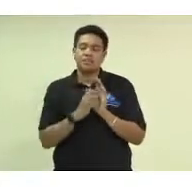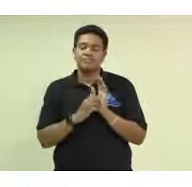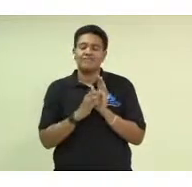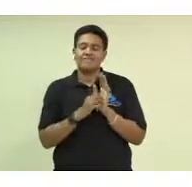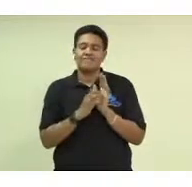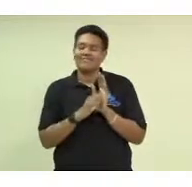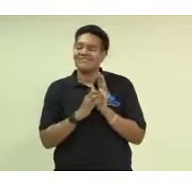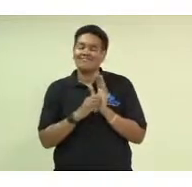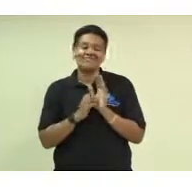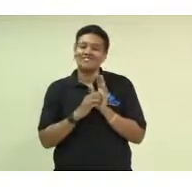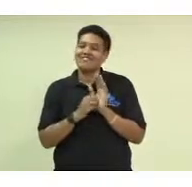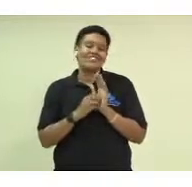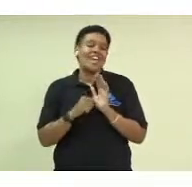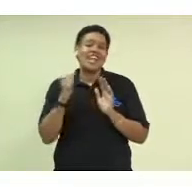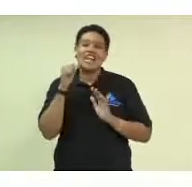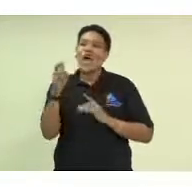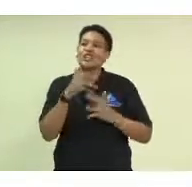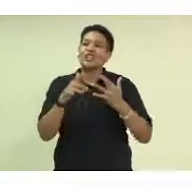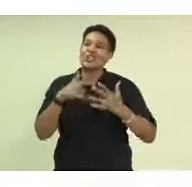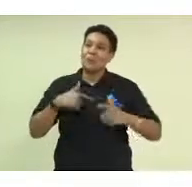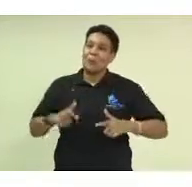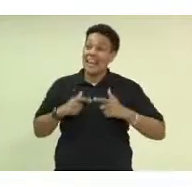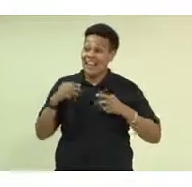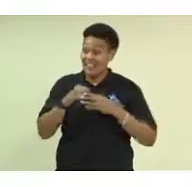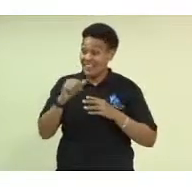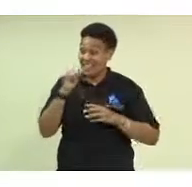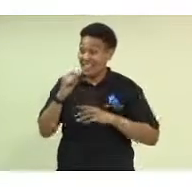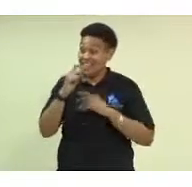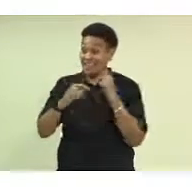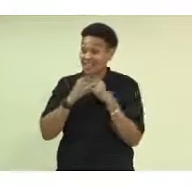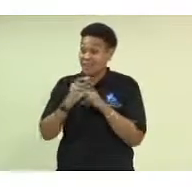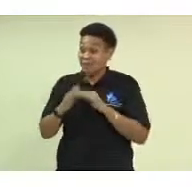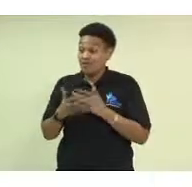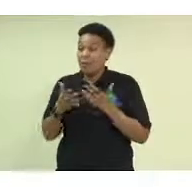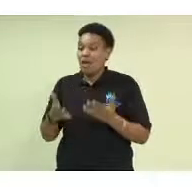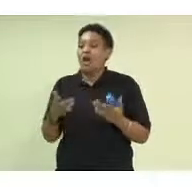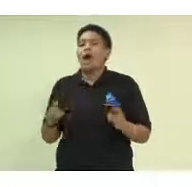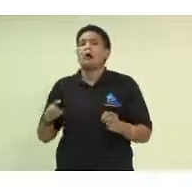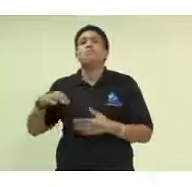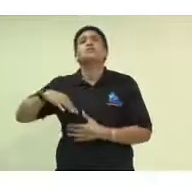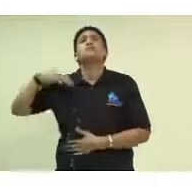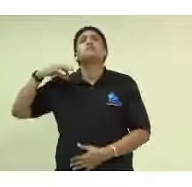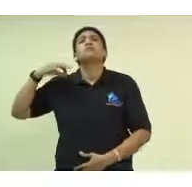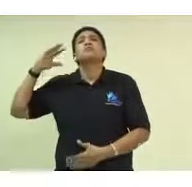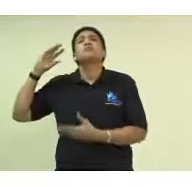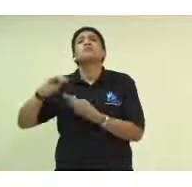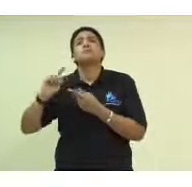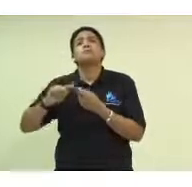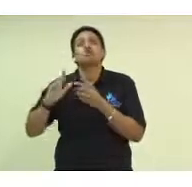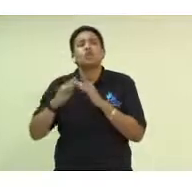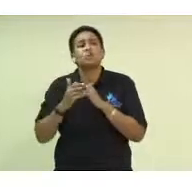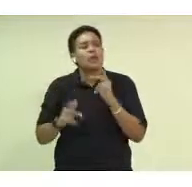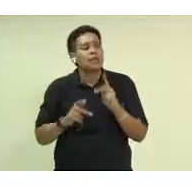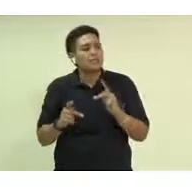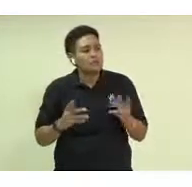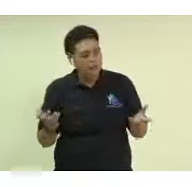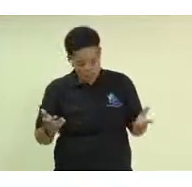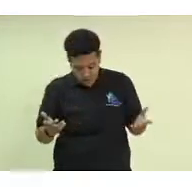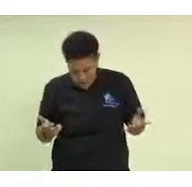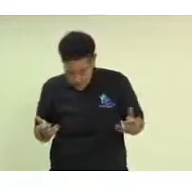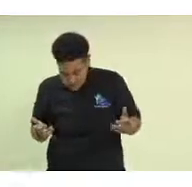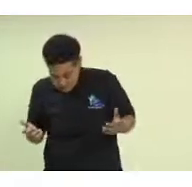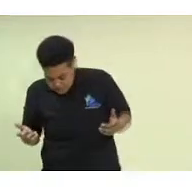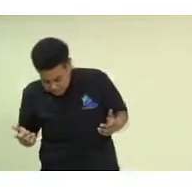That's not the society we live in, and that's not the nature of our Jamaican spirit and Jamaican people.